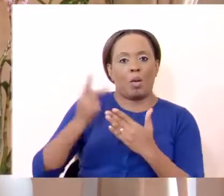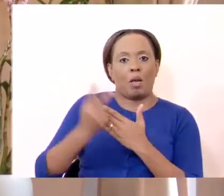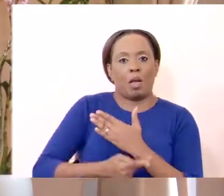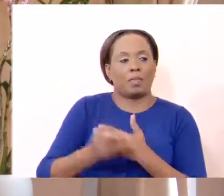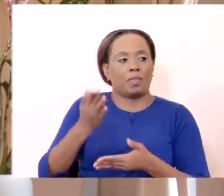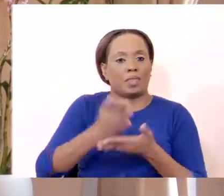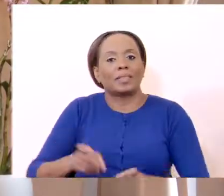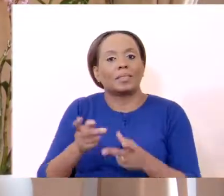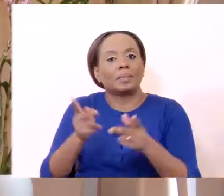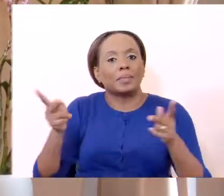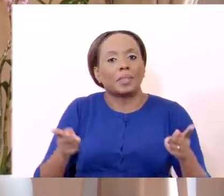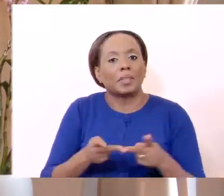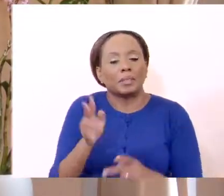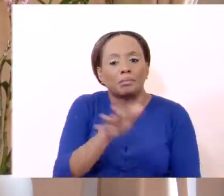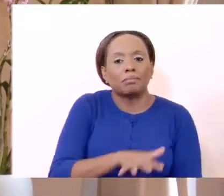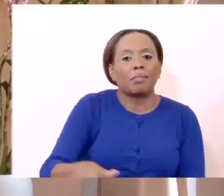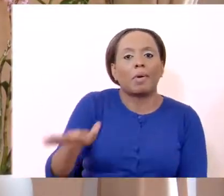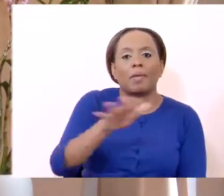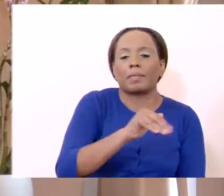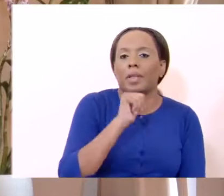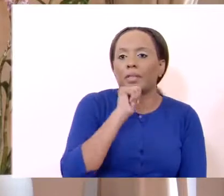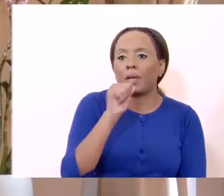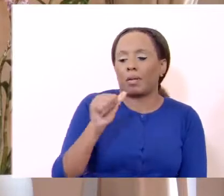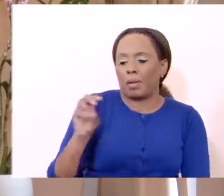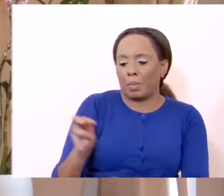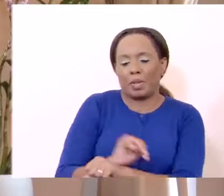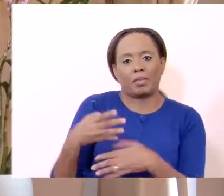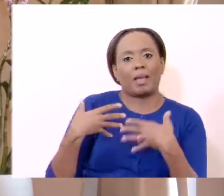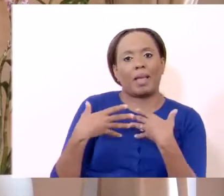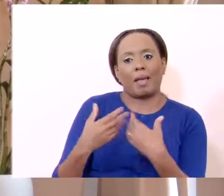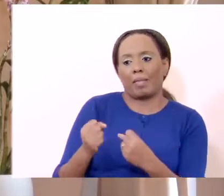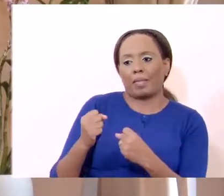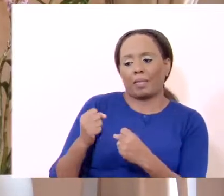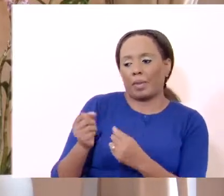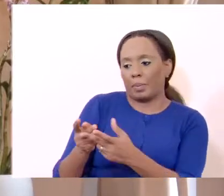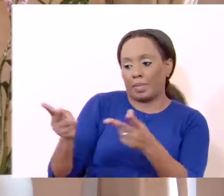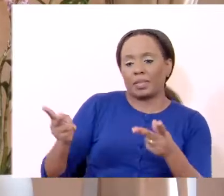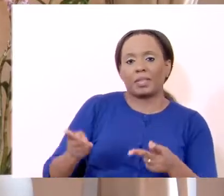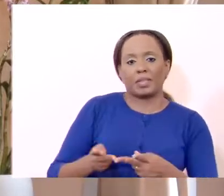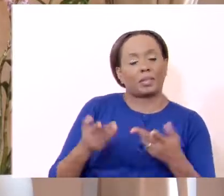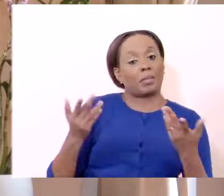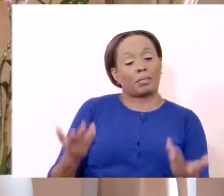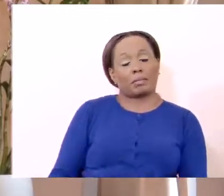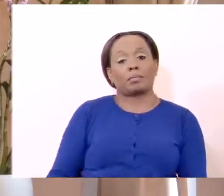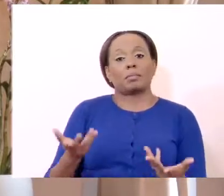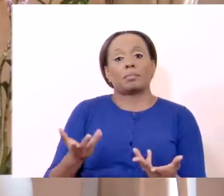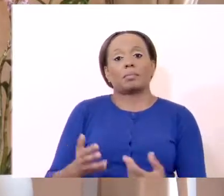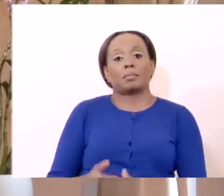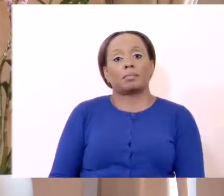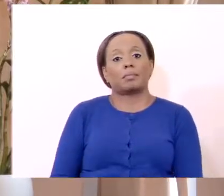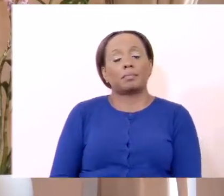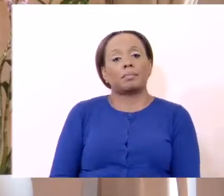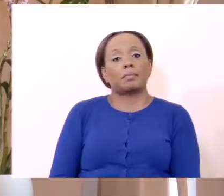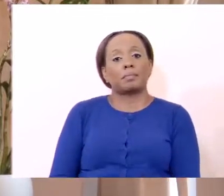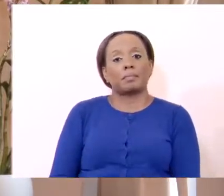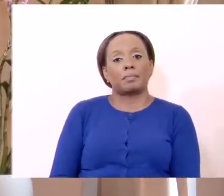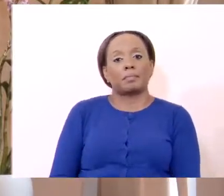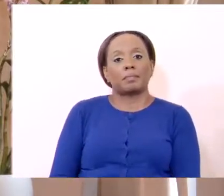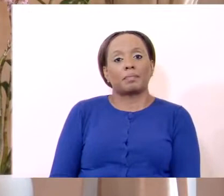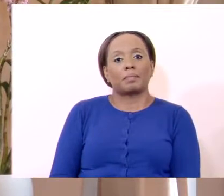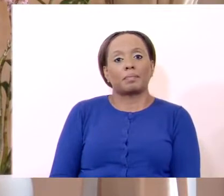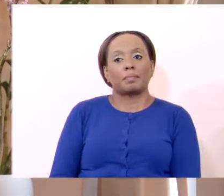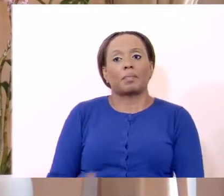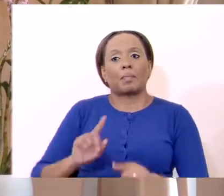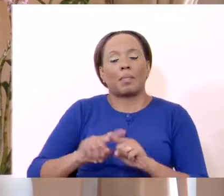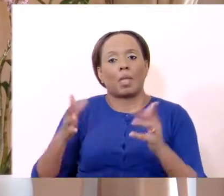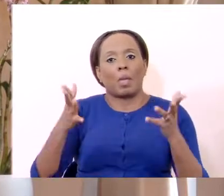sites across the country, Ministry of Health facilities. So this is where we are with, in terms of that. But